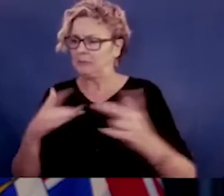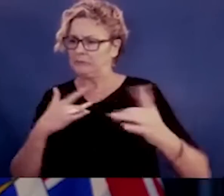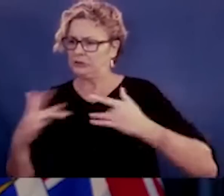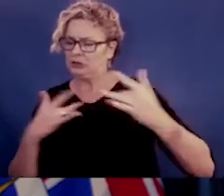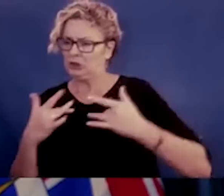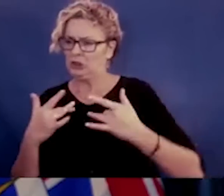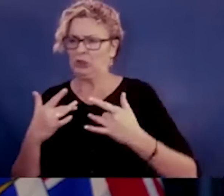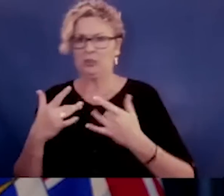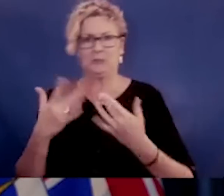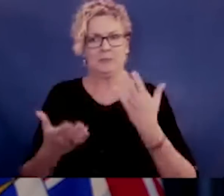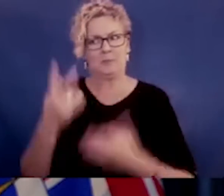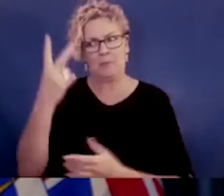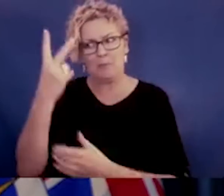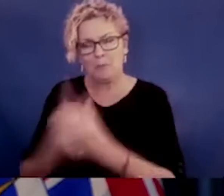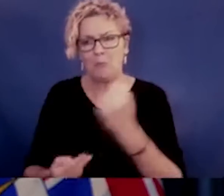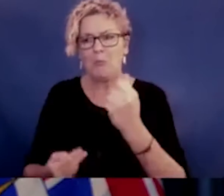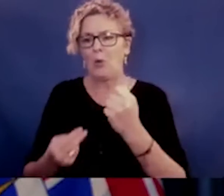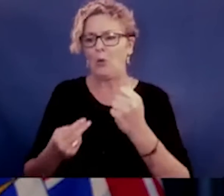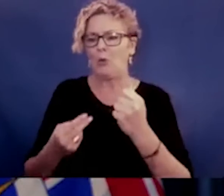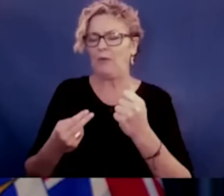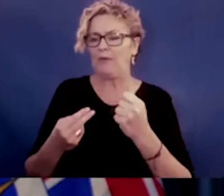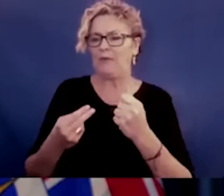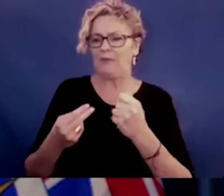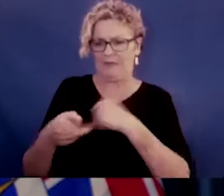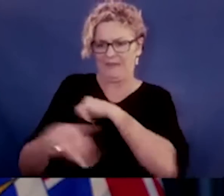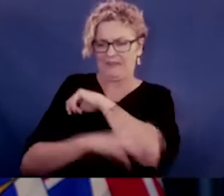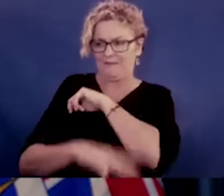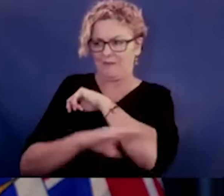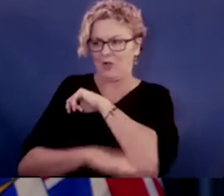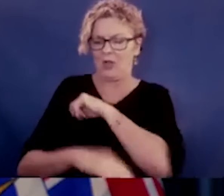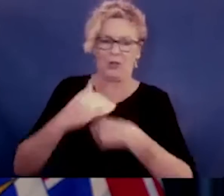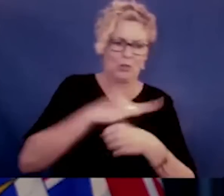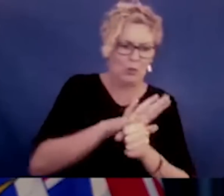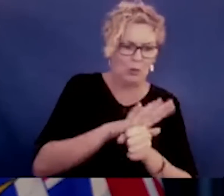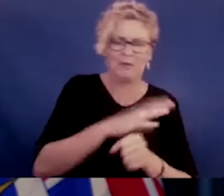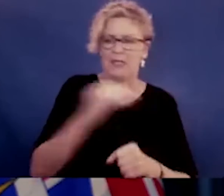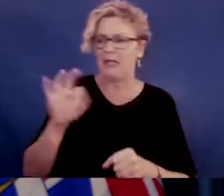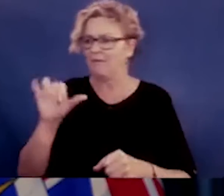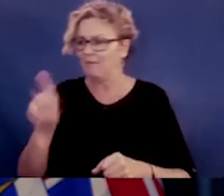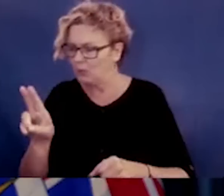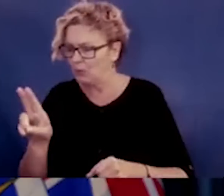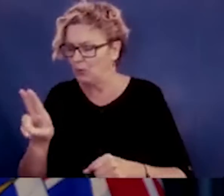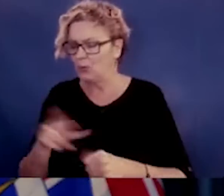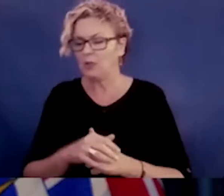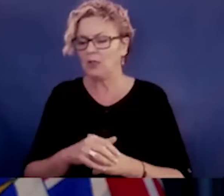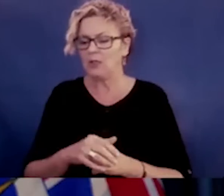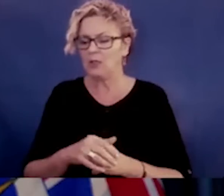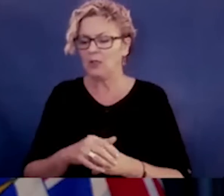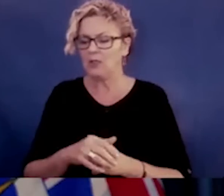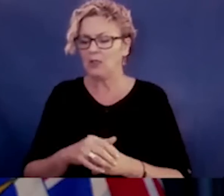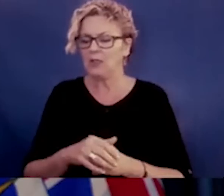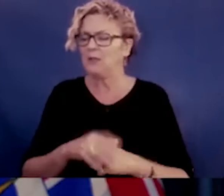to others who are at risk as well. And the flu shot is effective and safe. And we know that children and the elderly